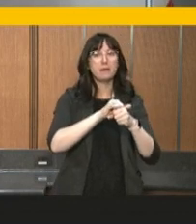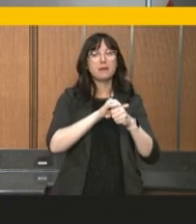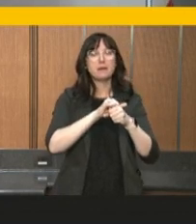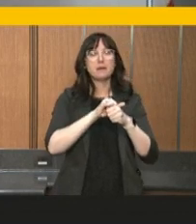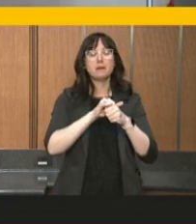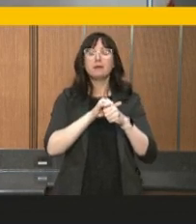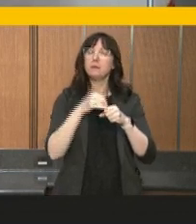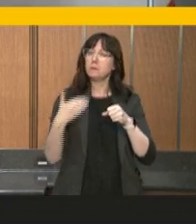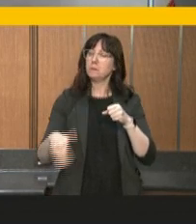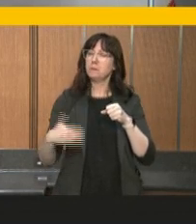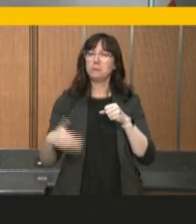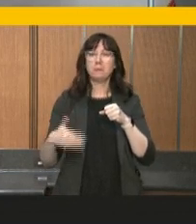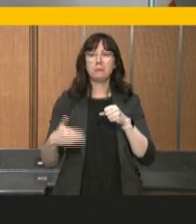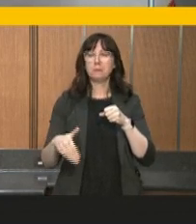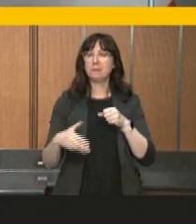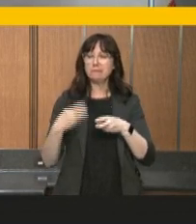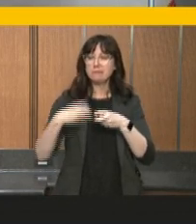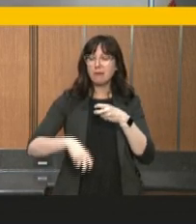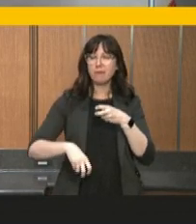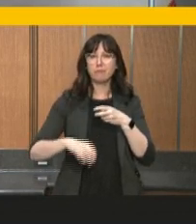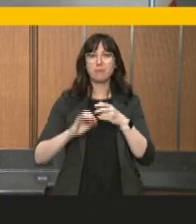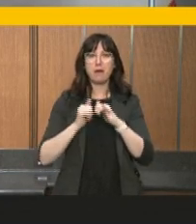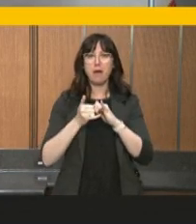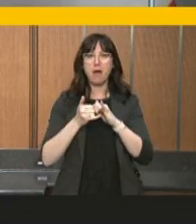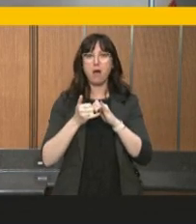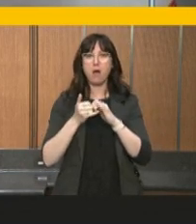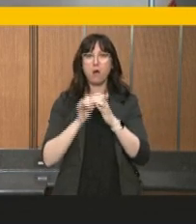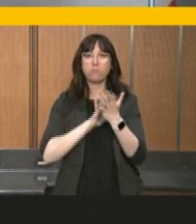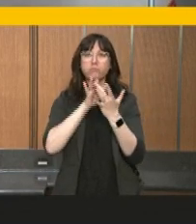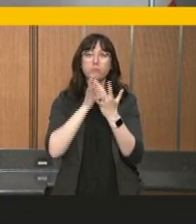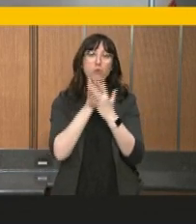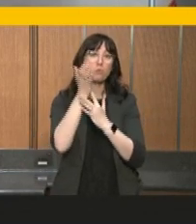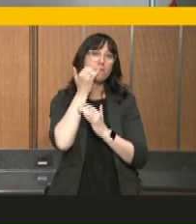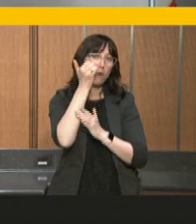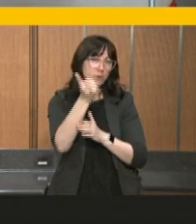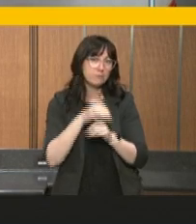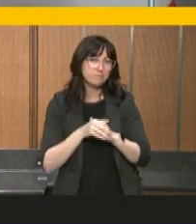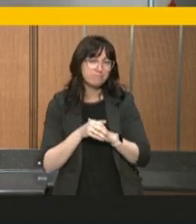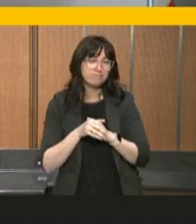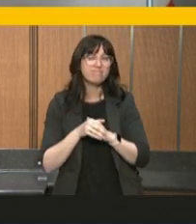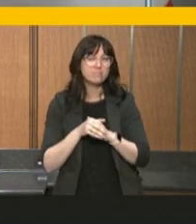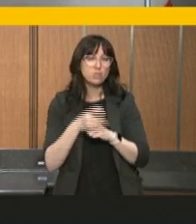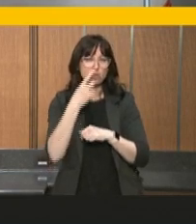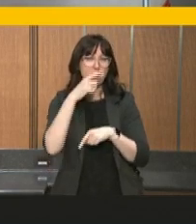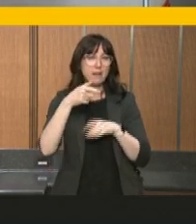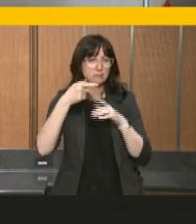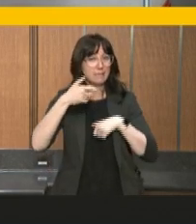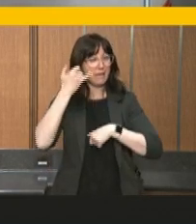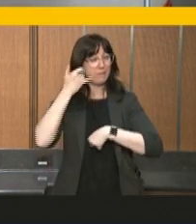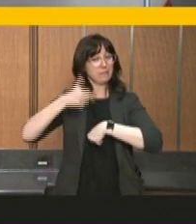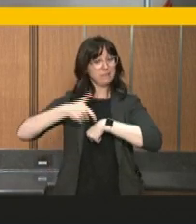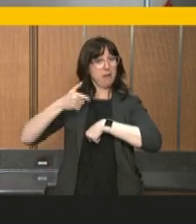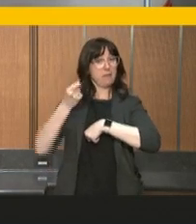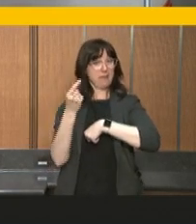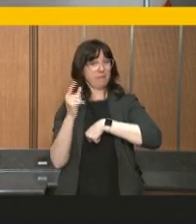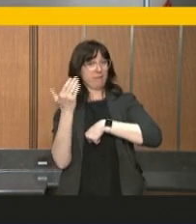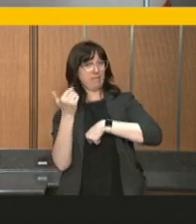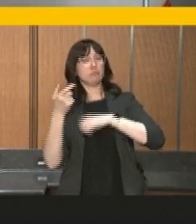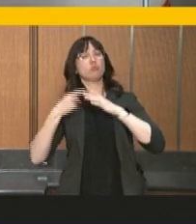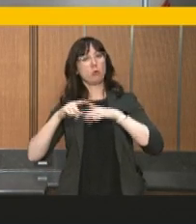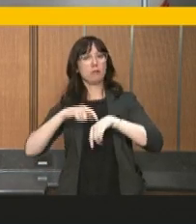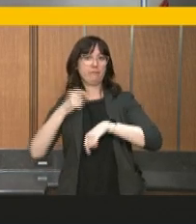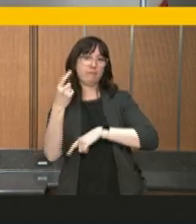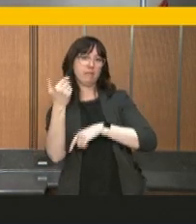it's difficult to get telephone lines. My question, the first one, goes to